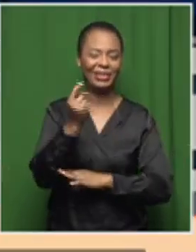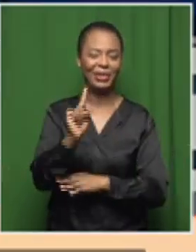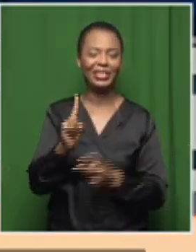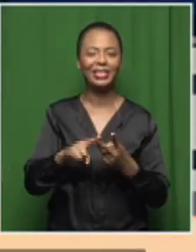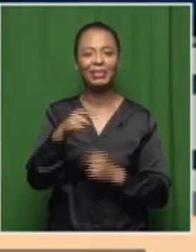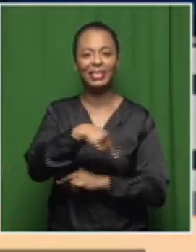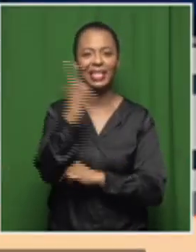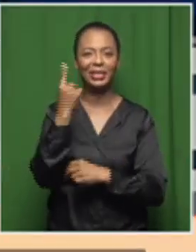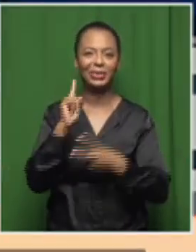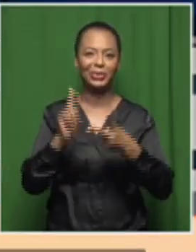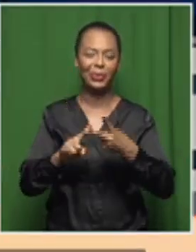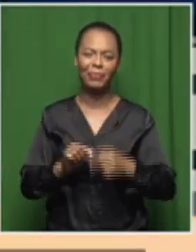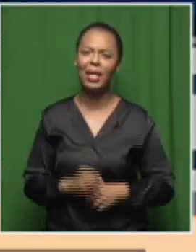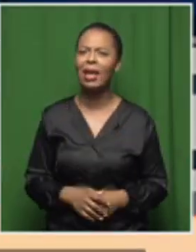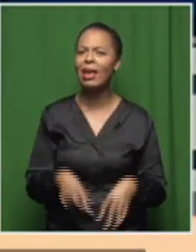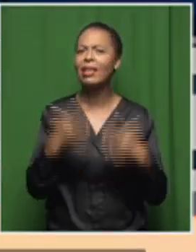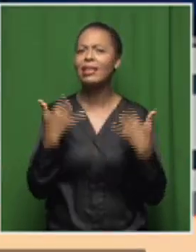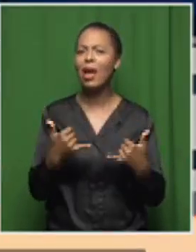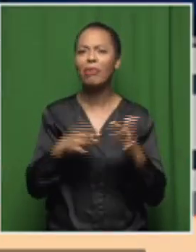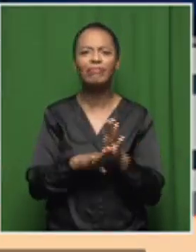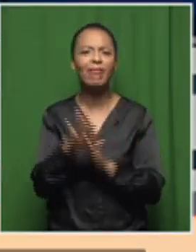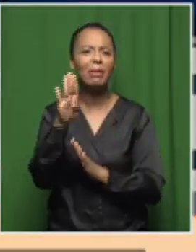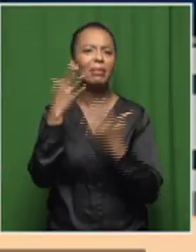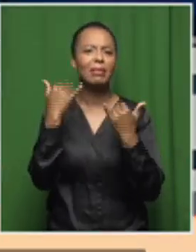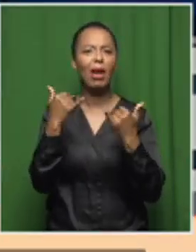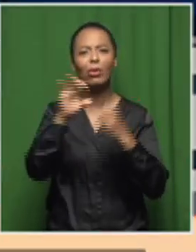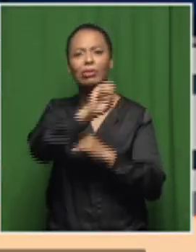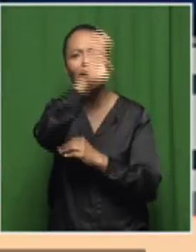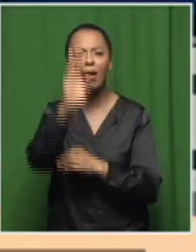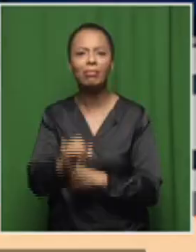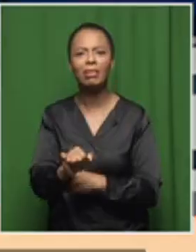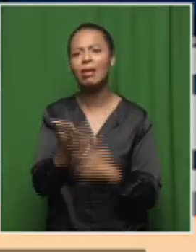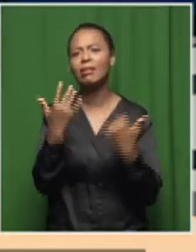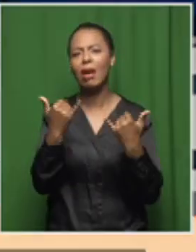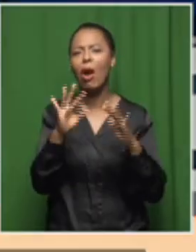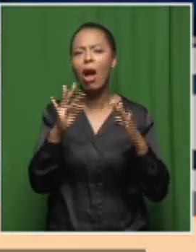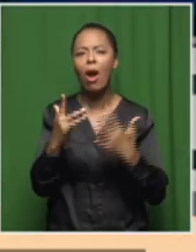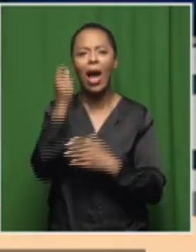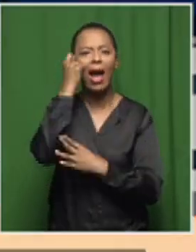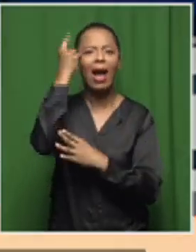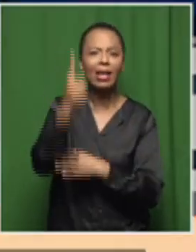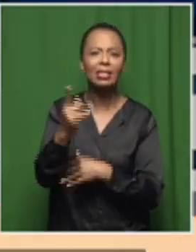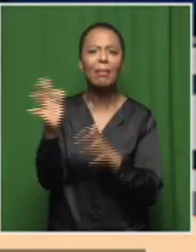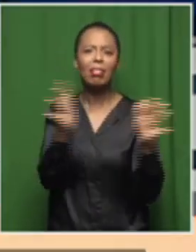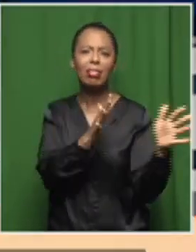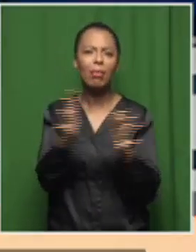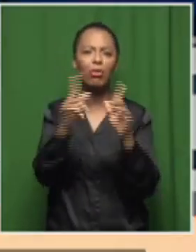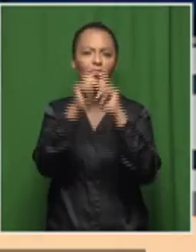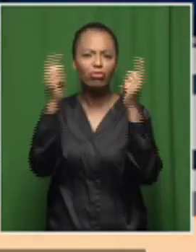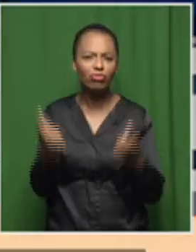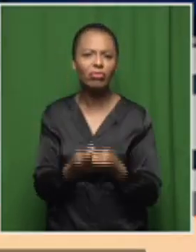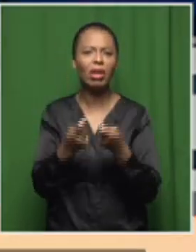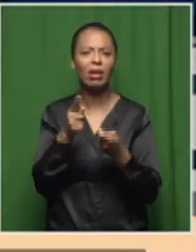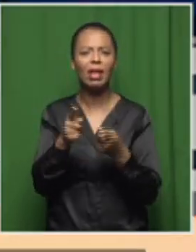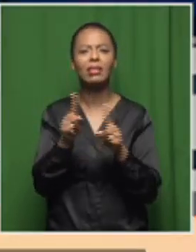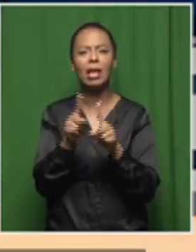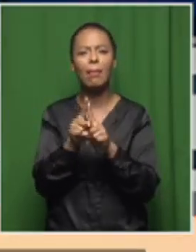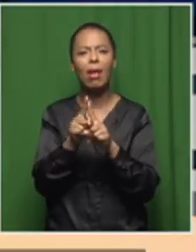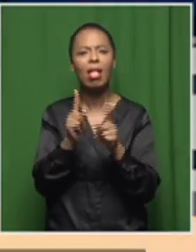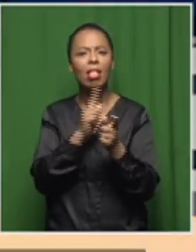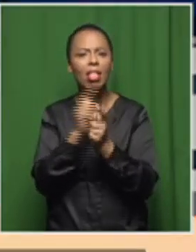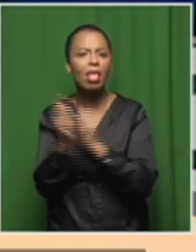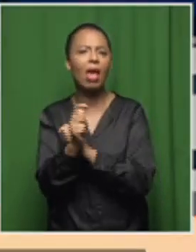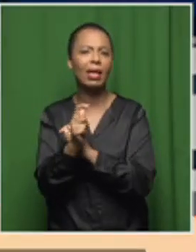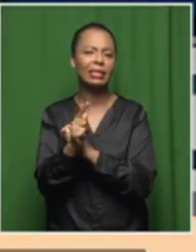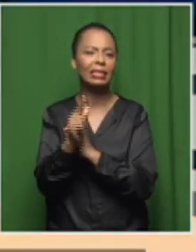that come through, how it's shaping the global South's narratives and understanding, even adding to our agency when it comes to climate action, the pledges, but